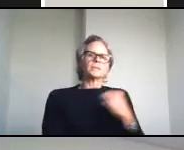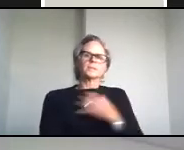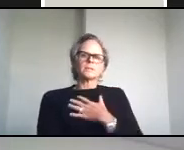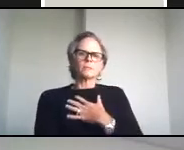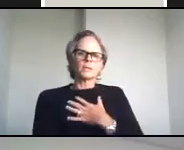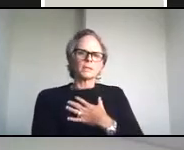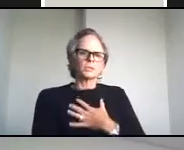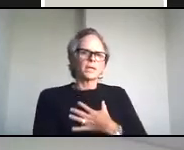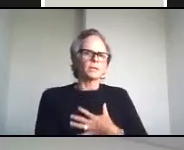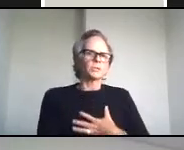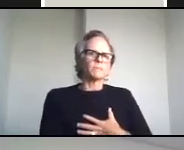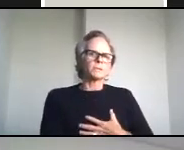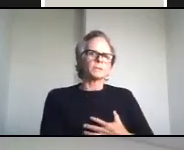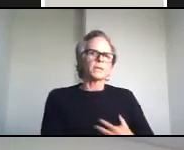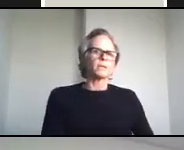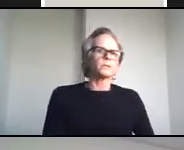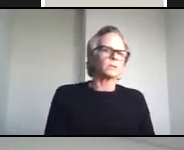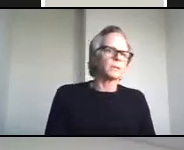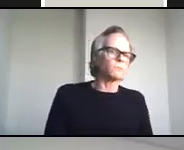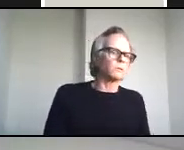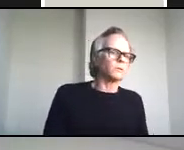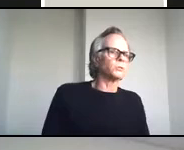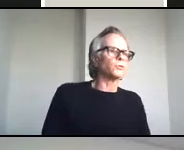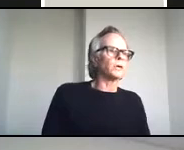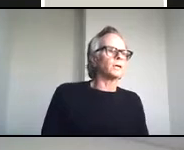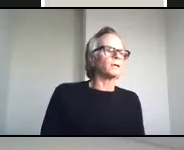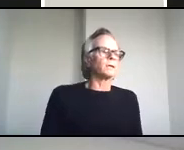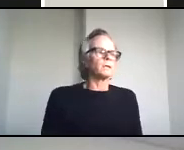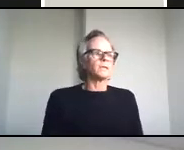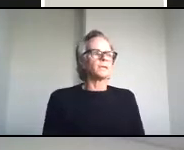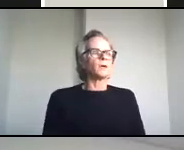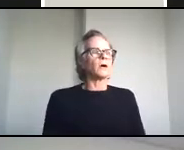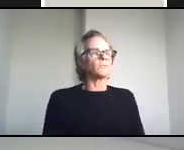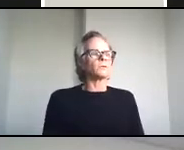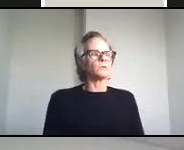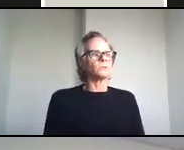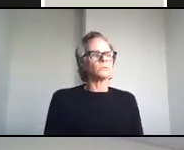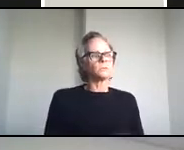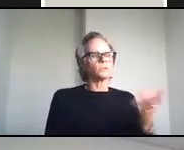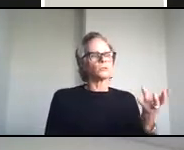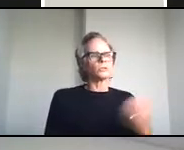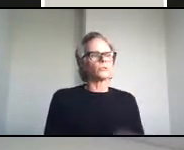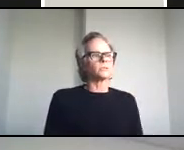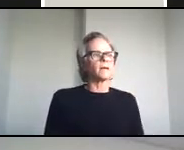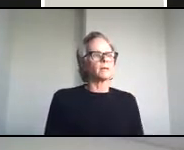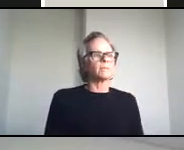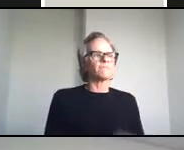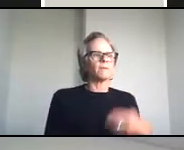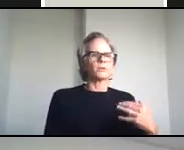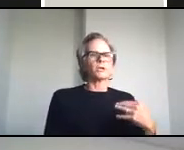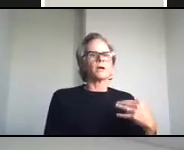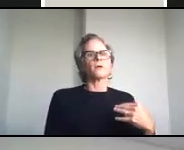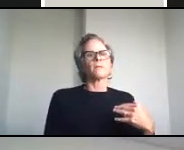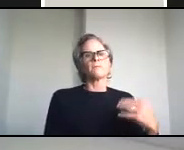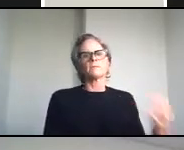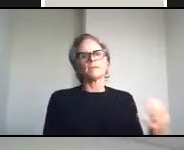is this, and it really is a challenge, and it's a challenge I think we're enjoying taking on with you. So this is your children's library, but if I